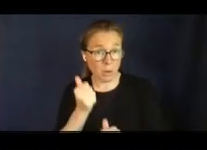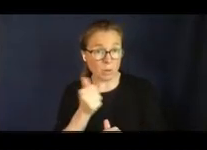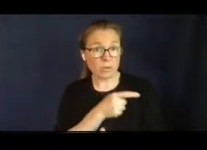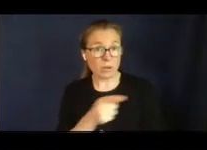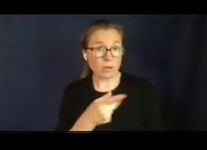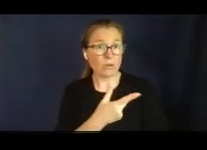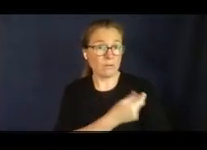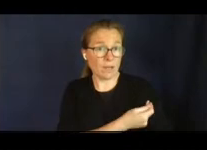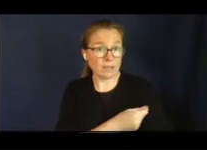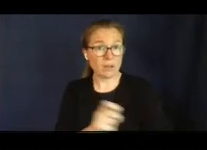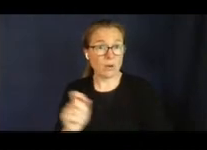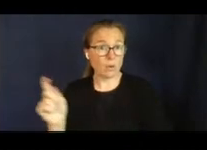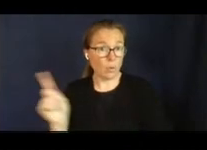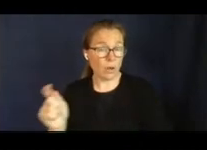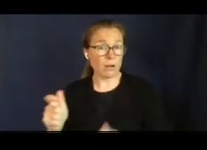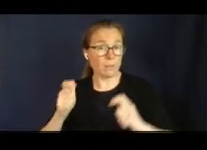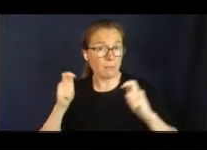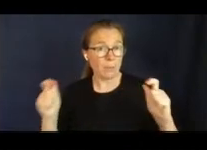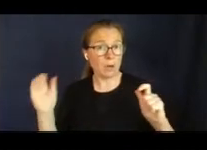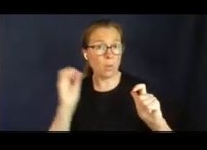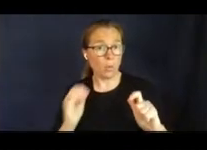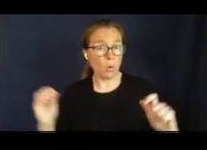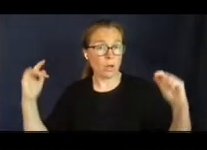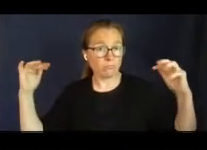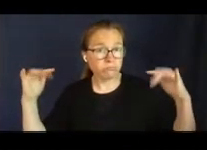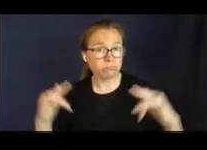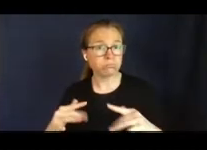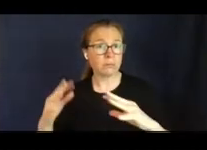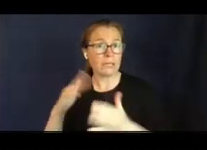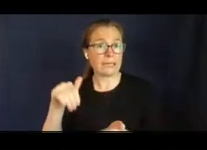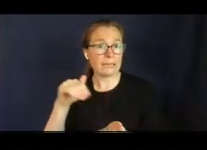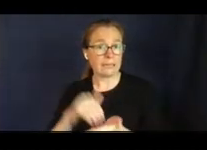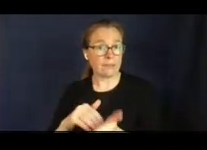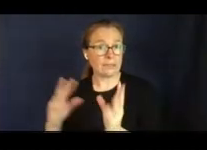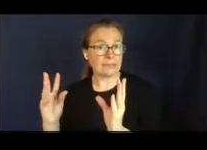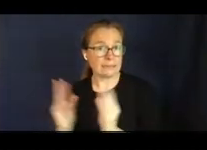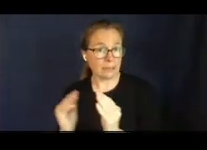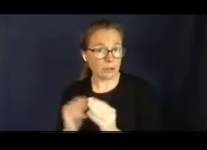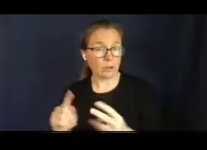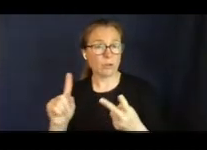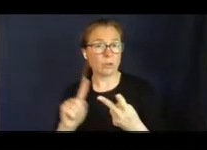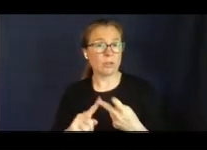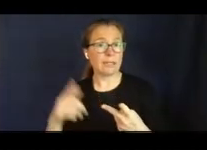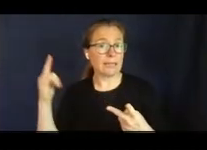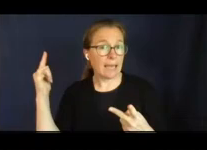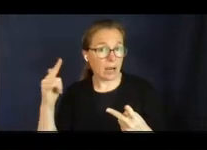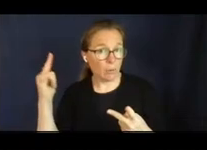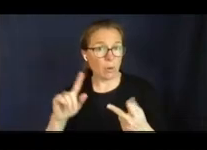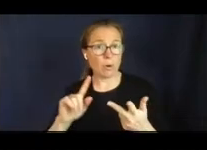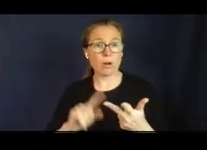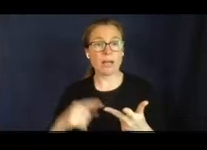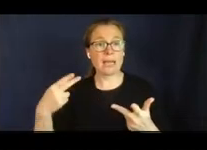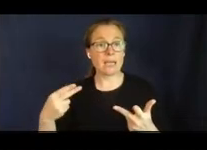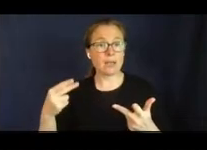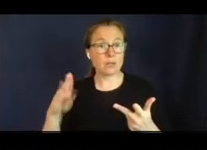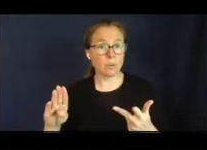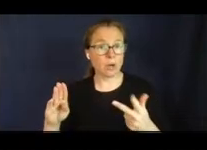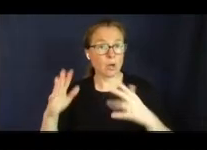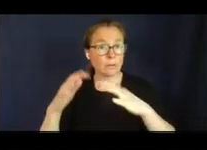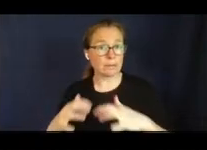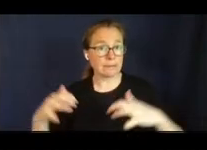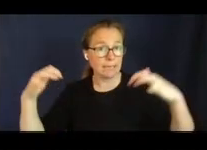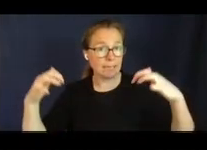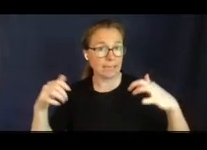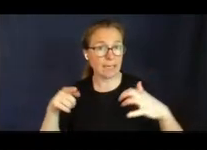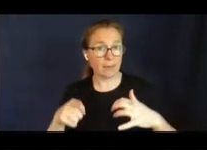at the Oregon Convention Center, the PDX Airport, and the Hillsborough Stadium. We all feel it's been an incredible honor